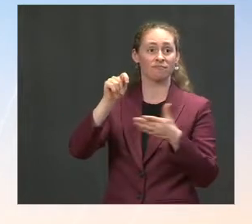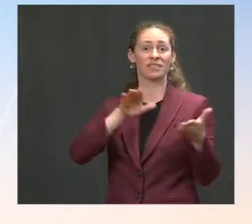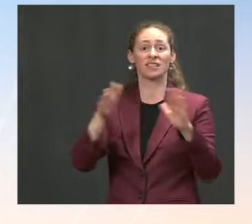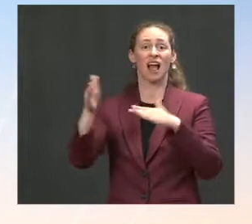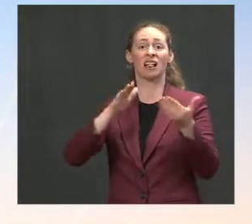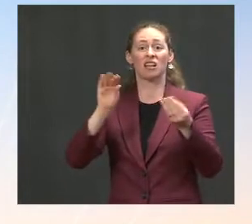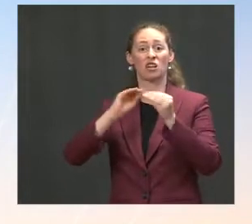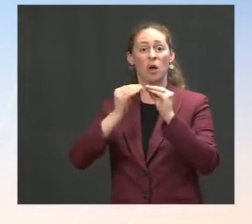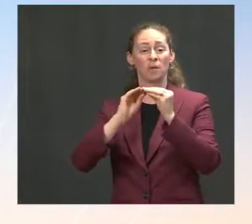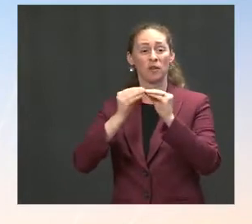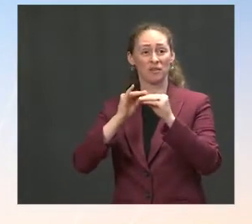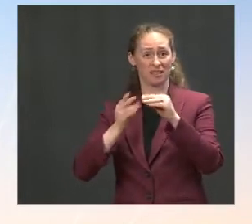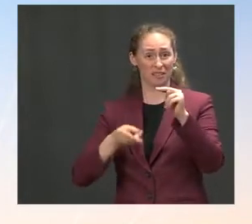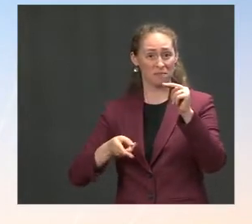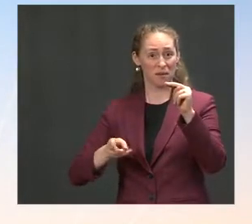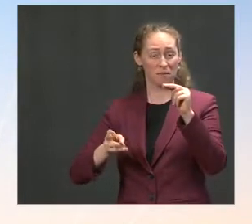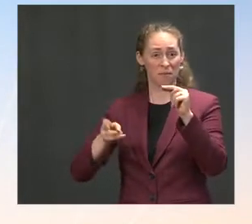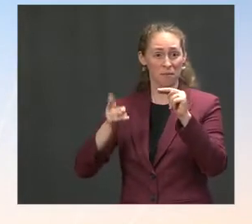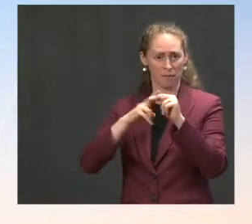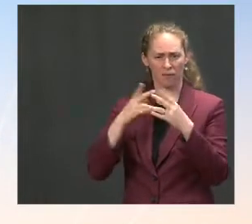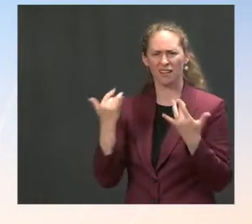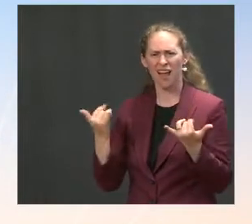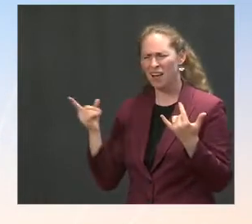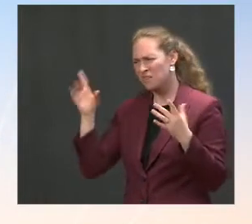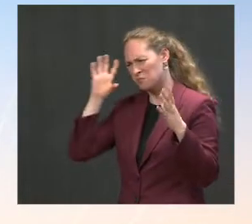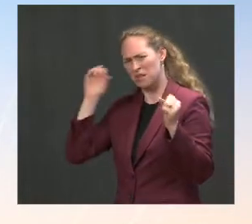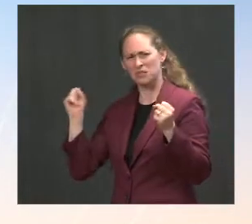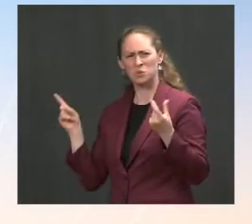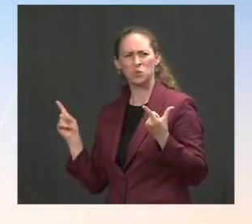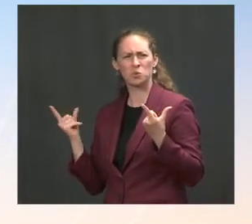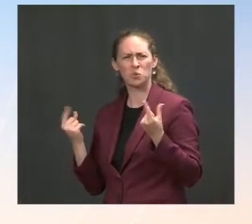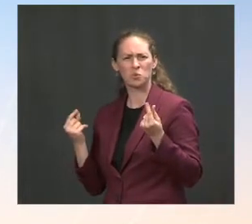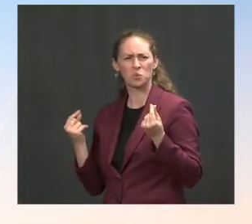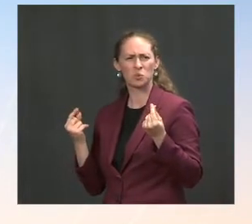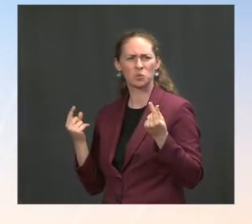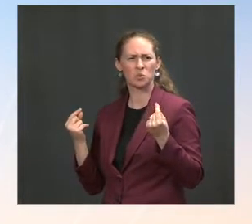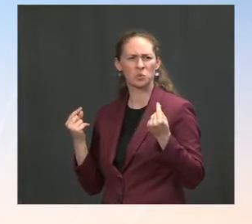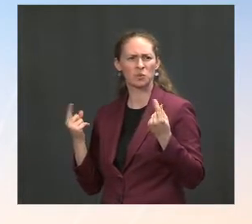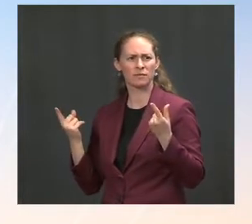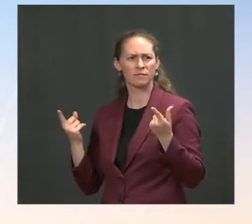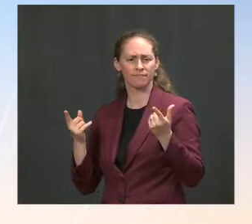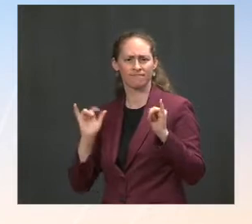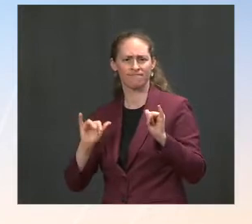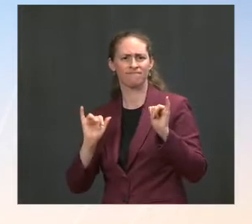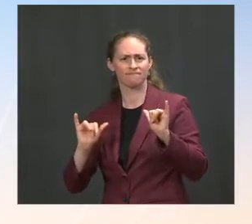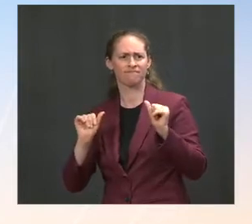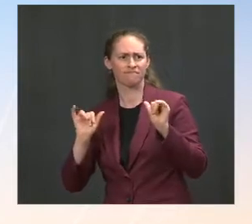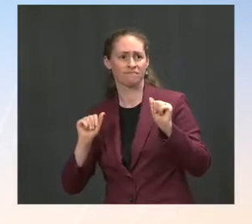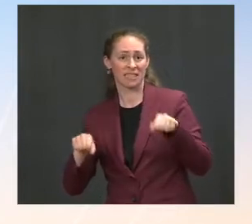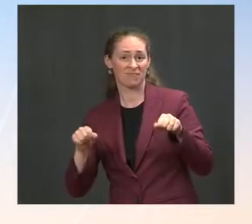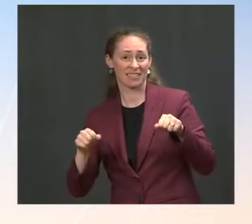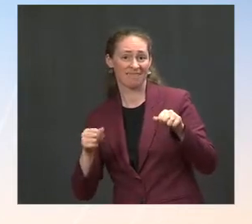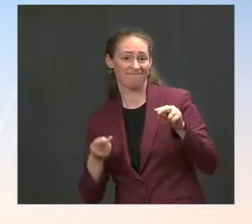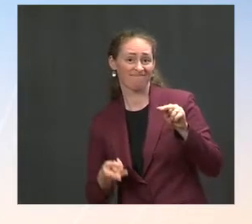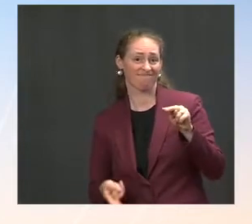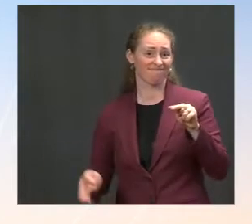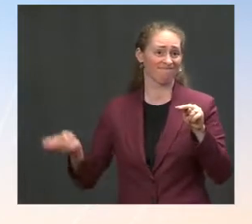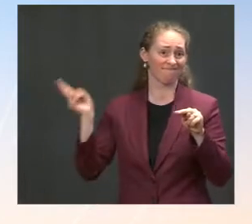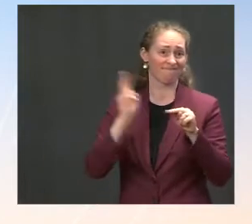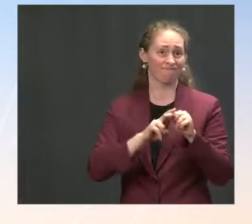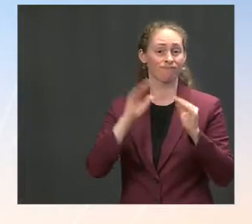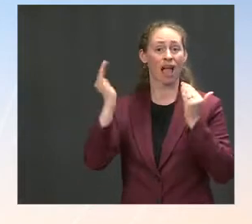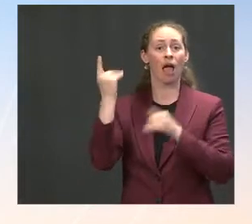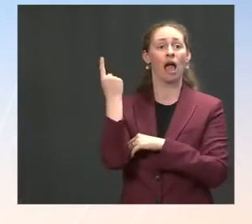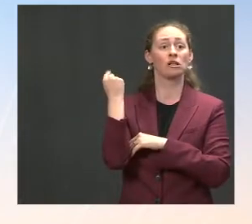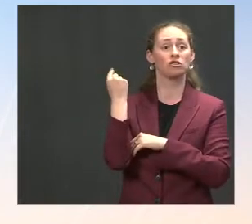can the president do right now to prepare Americans for that possibility? We talked so much about the long winter last year. What about